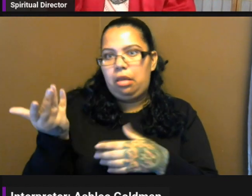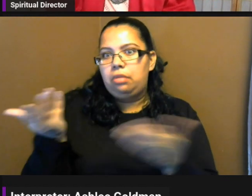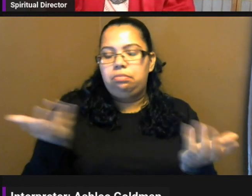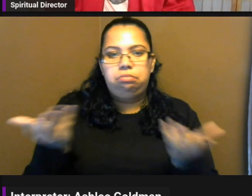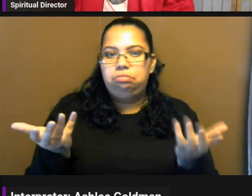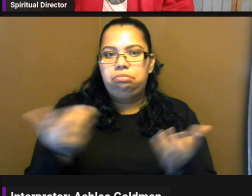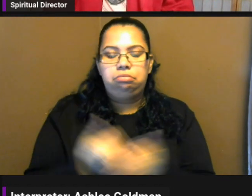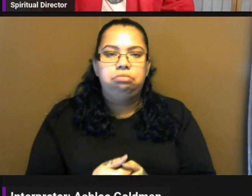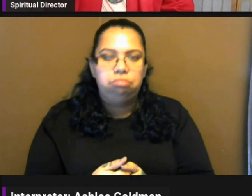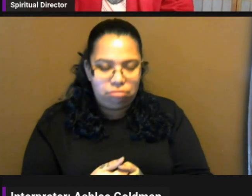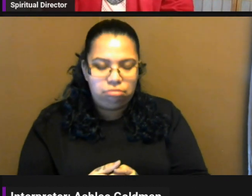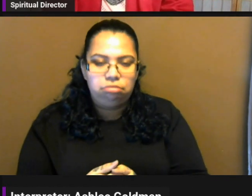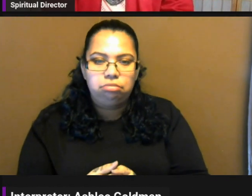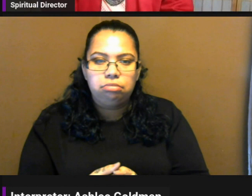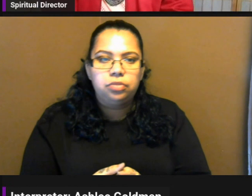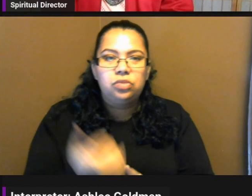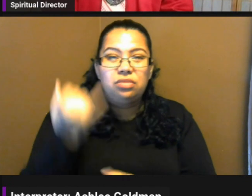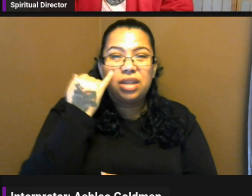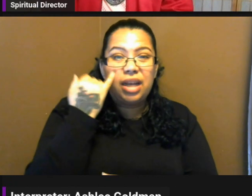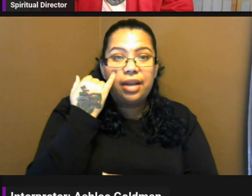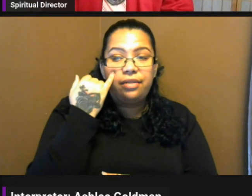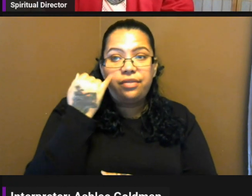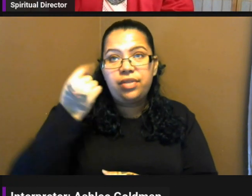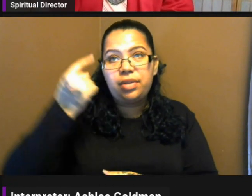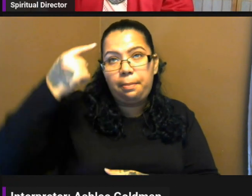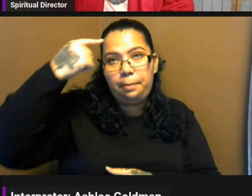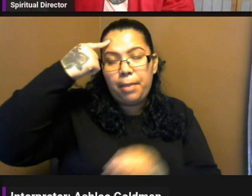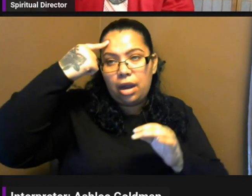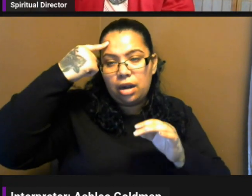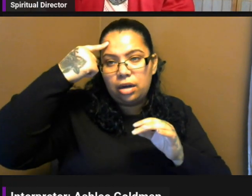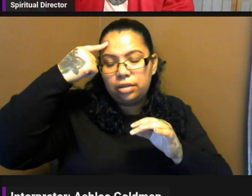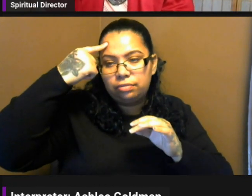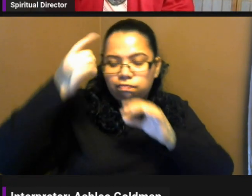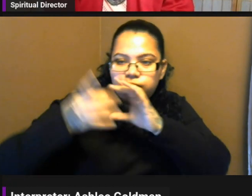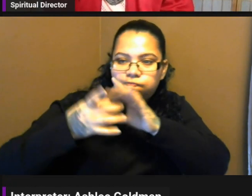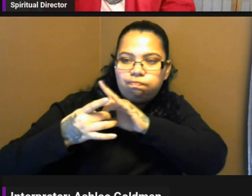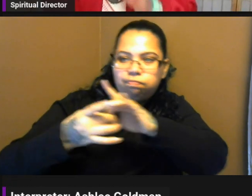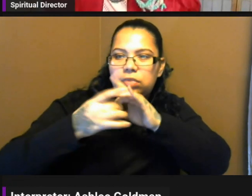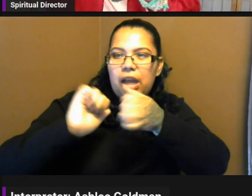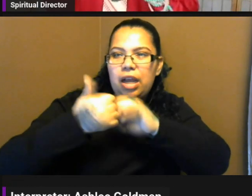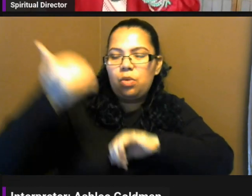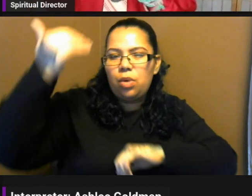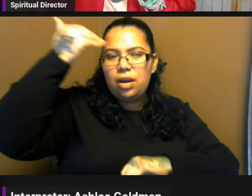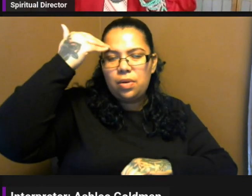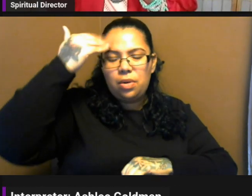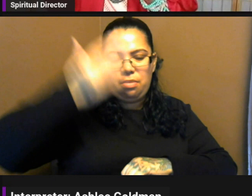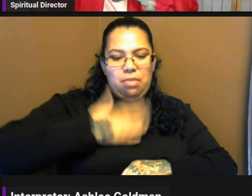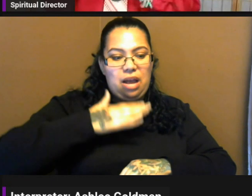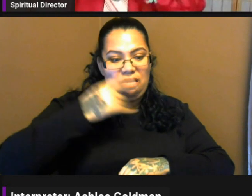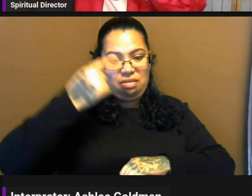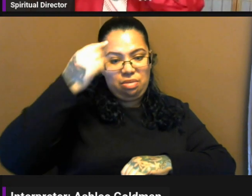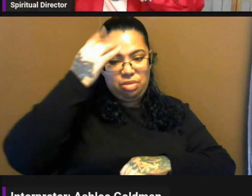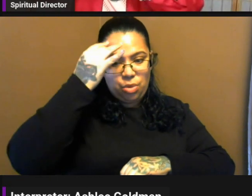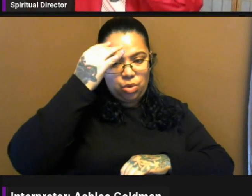If there's universal mind, how do I know that my thoughts are centered in it versus on the